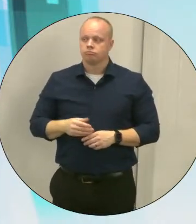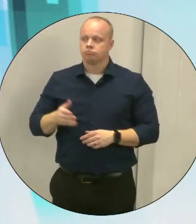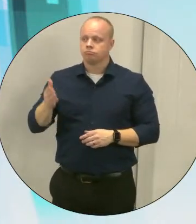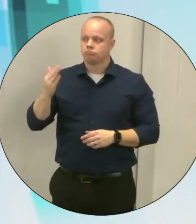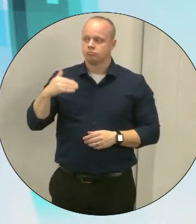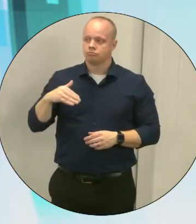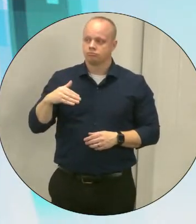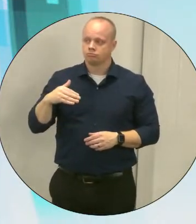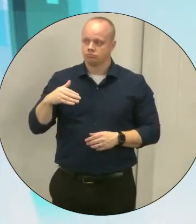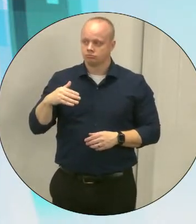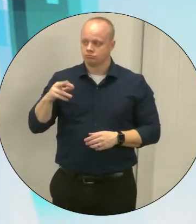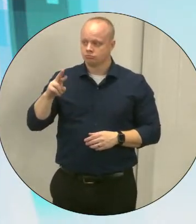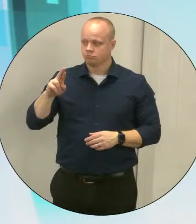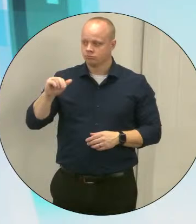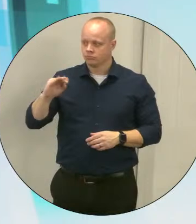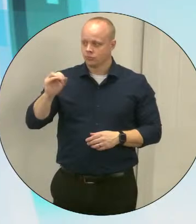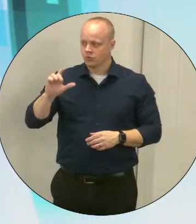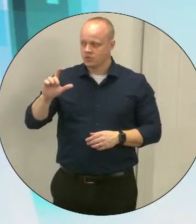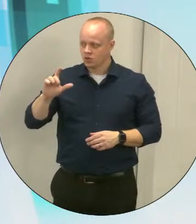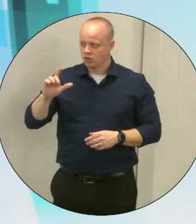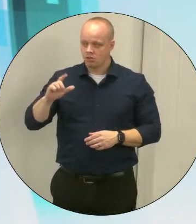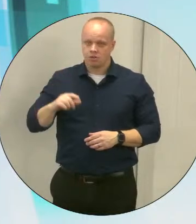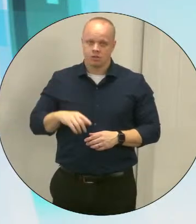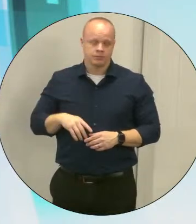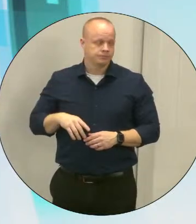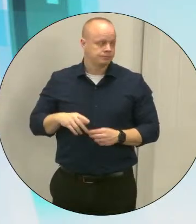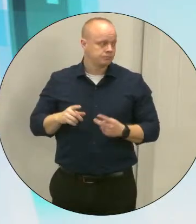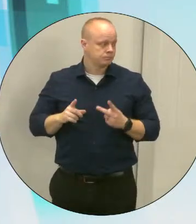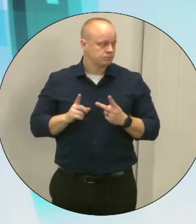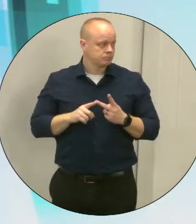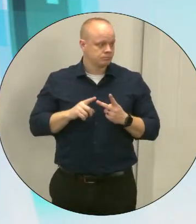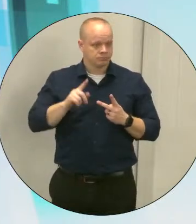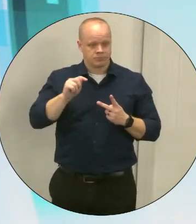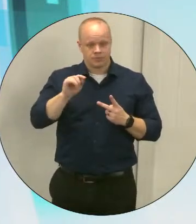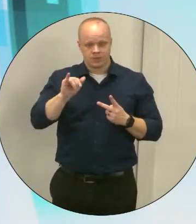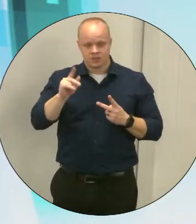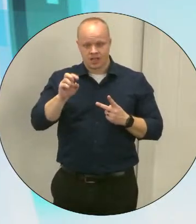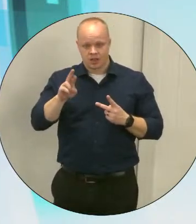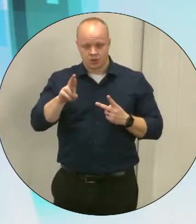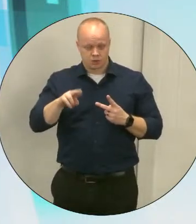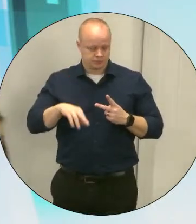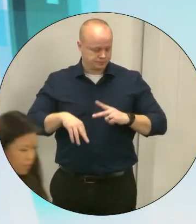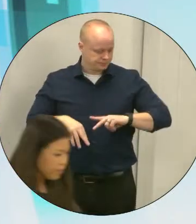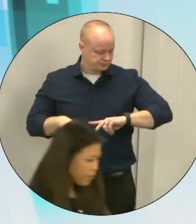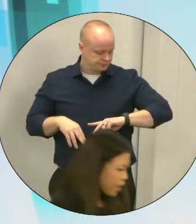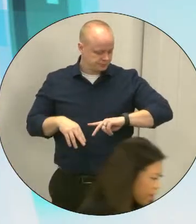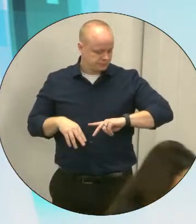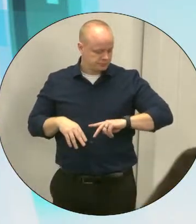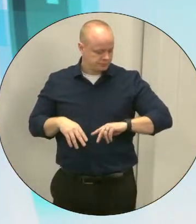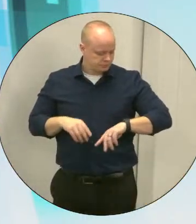about Rachel Rivera and Tyler Swick?